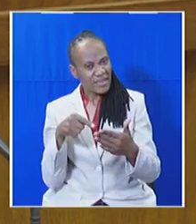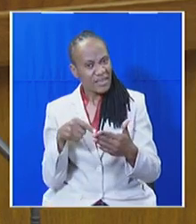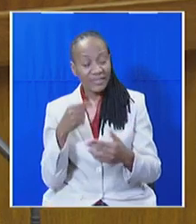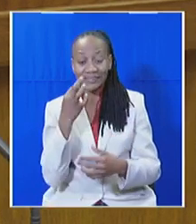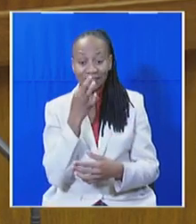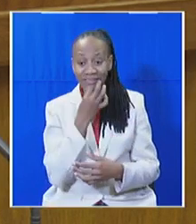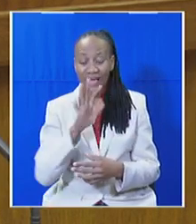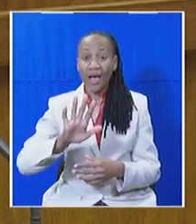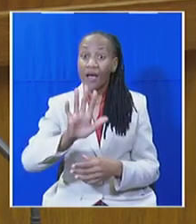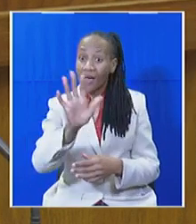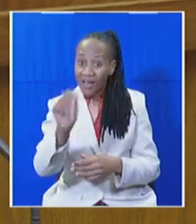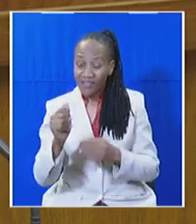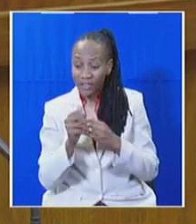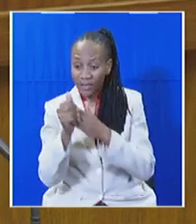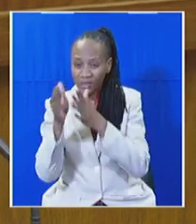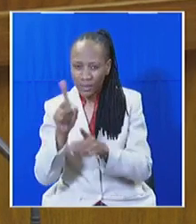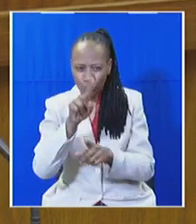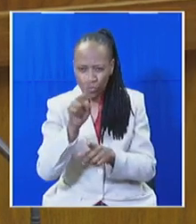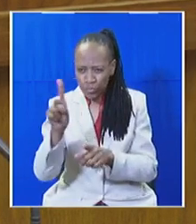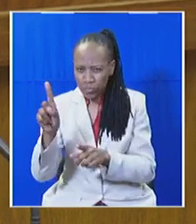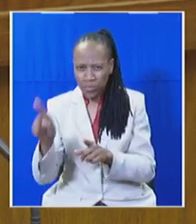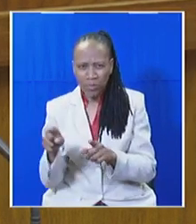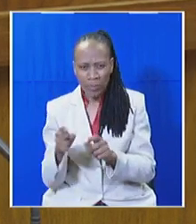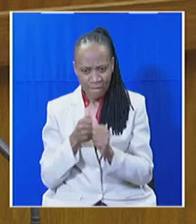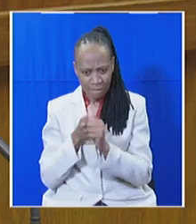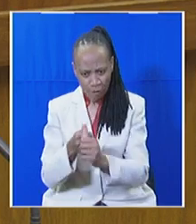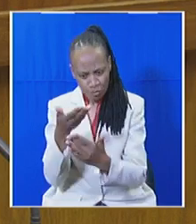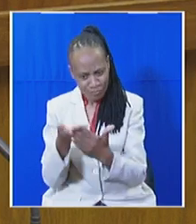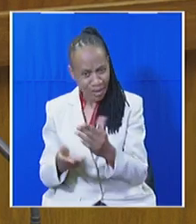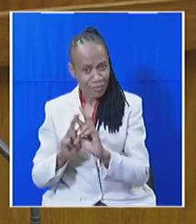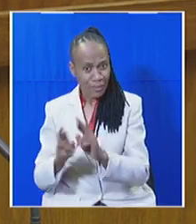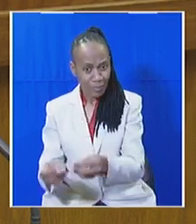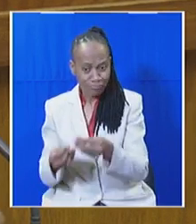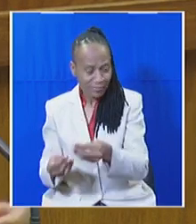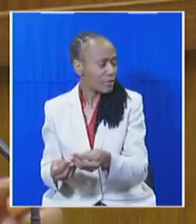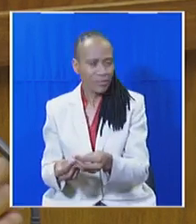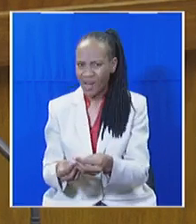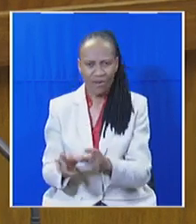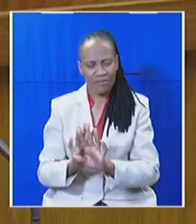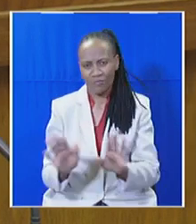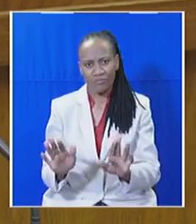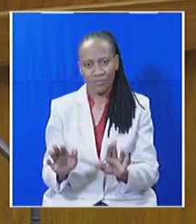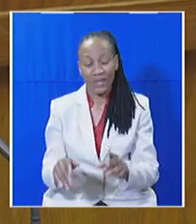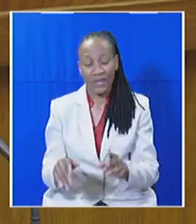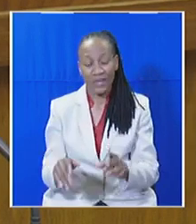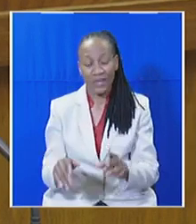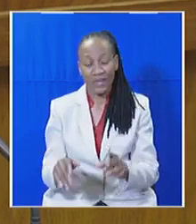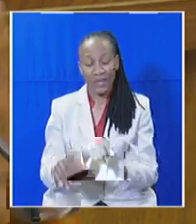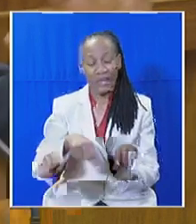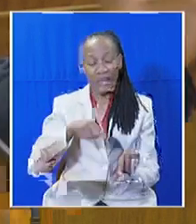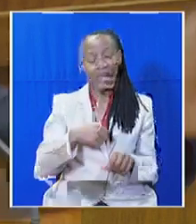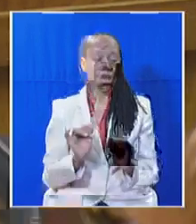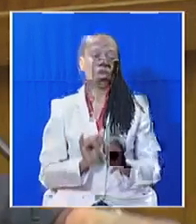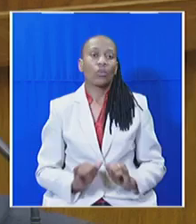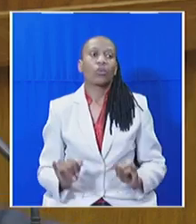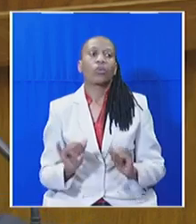do with regard to the industrialization of the continent. Nor can we wait till